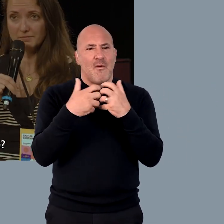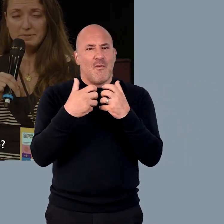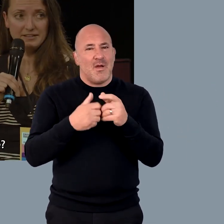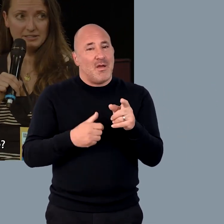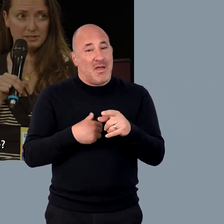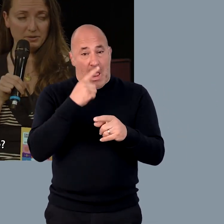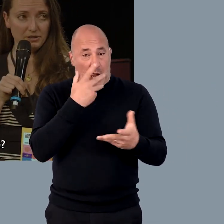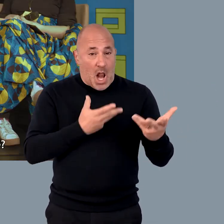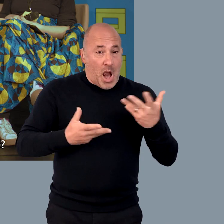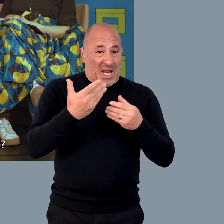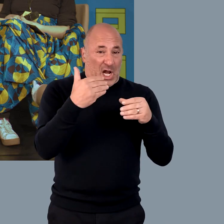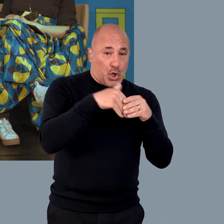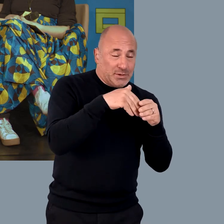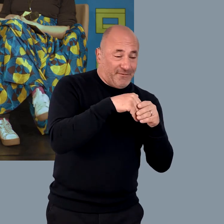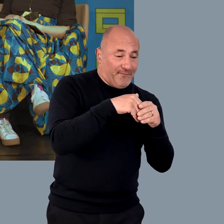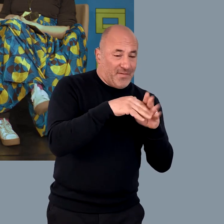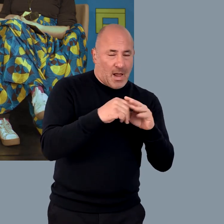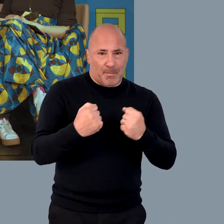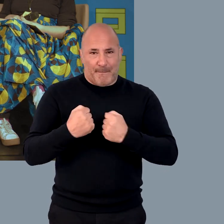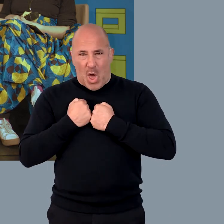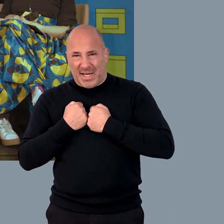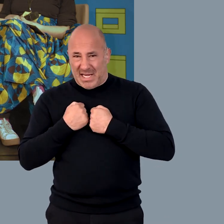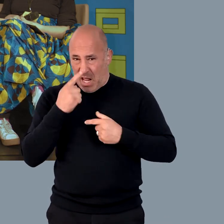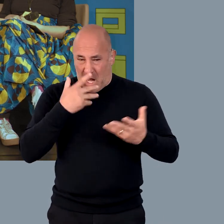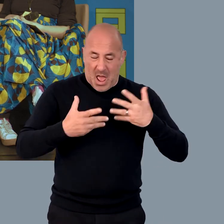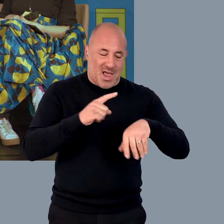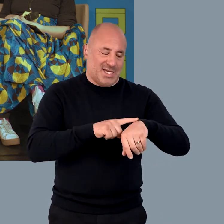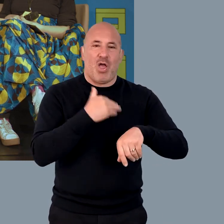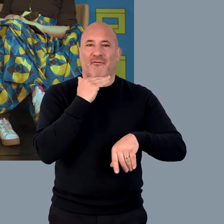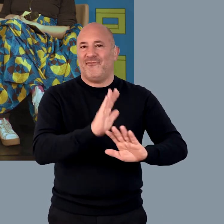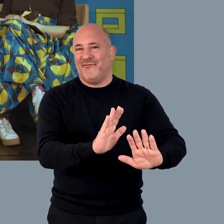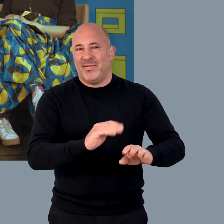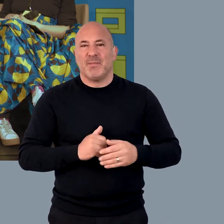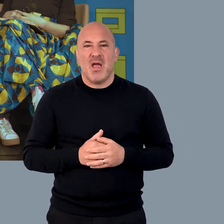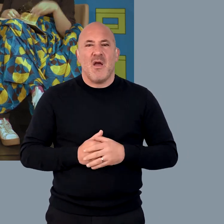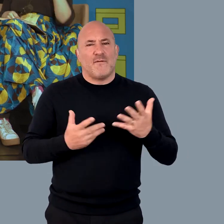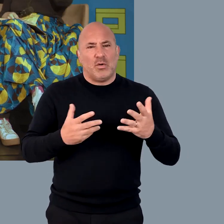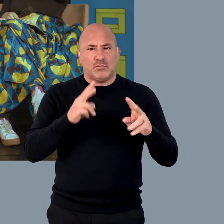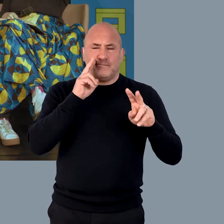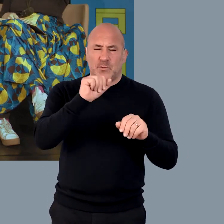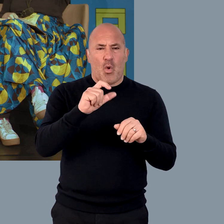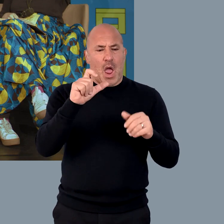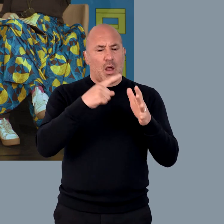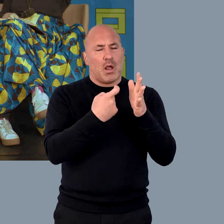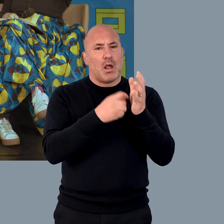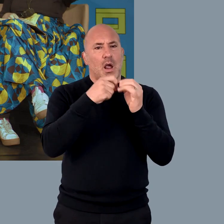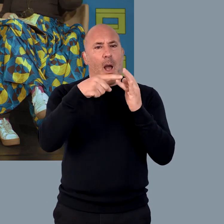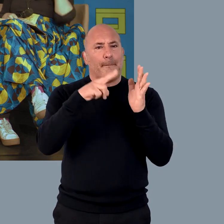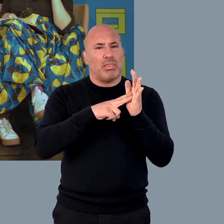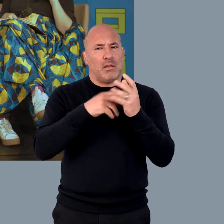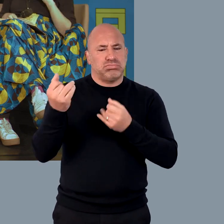we are being accessible and inclusive? And I could get into a whole discussion about inclusivity versus belonging, but we don't have time for that.